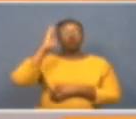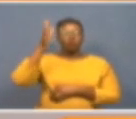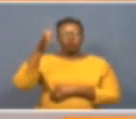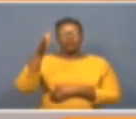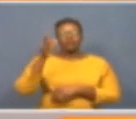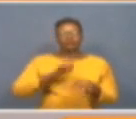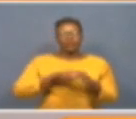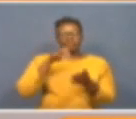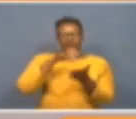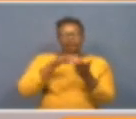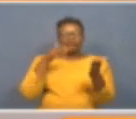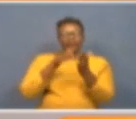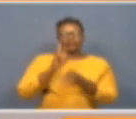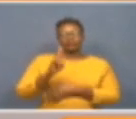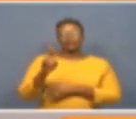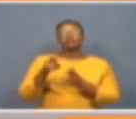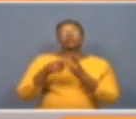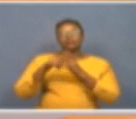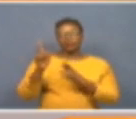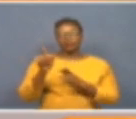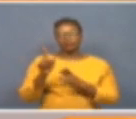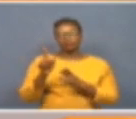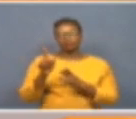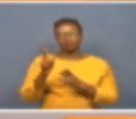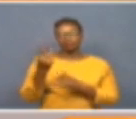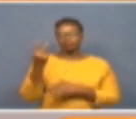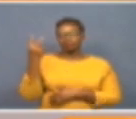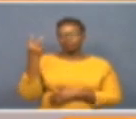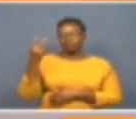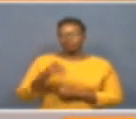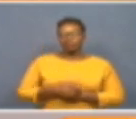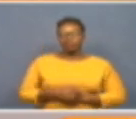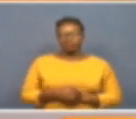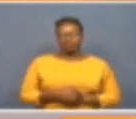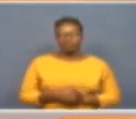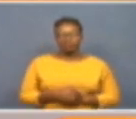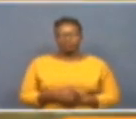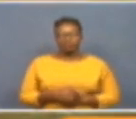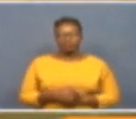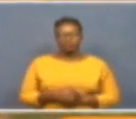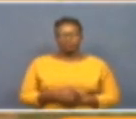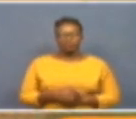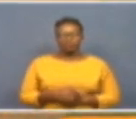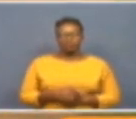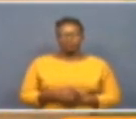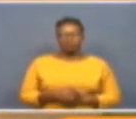the case against her, begins. Stephen Eto begins on Newscast with those details.